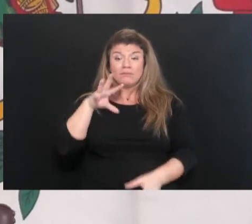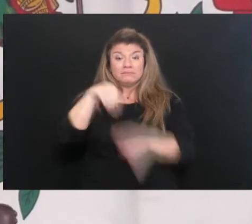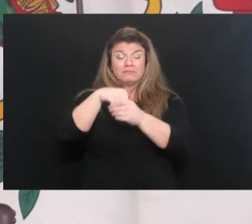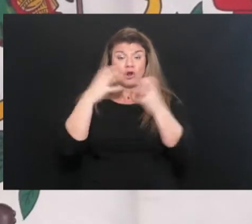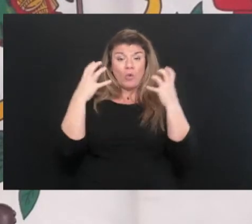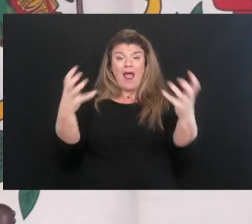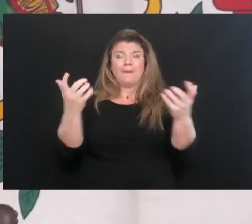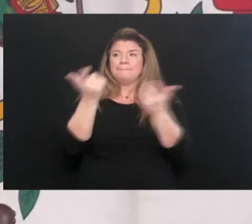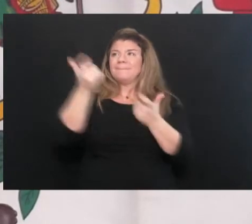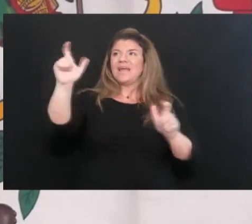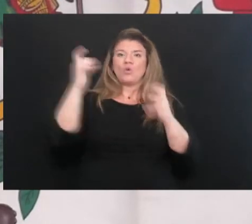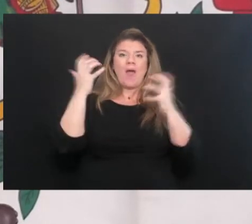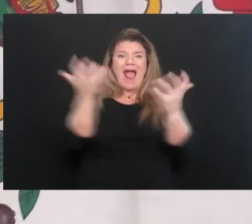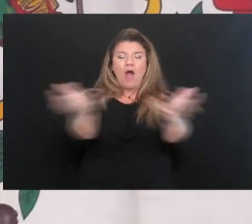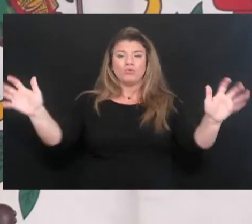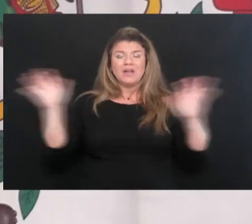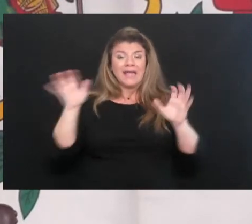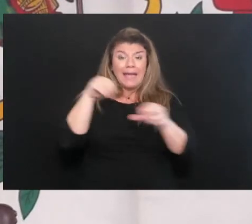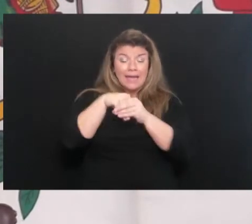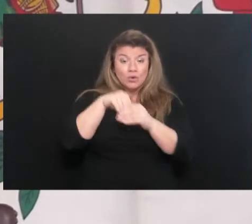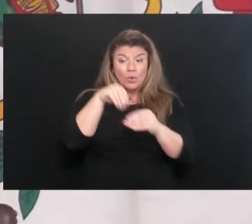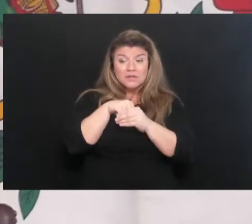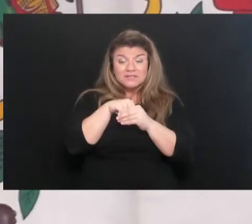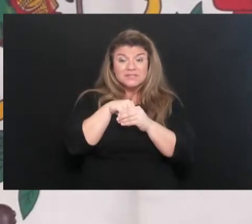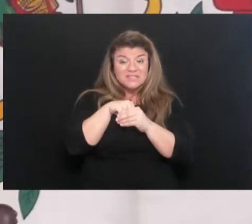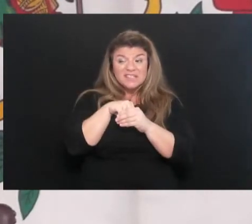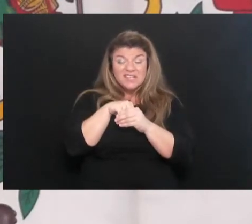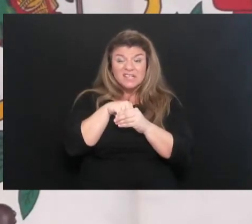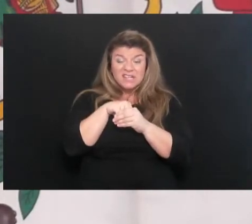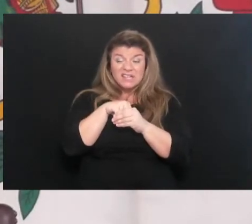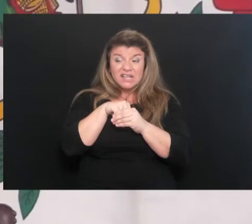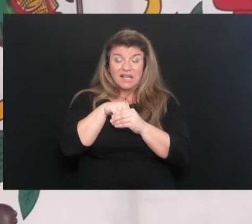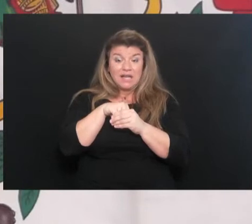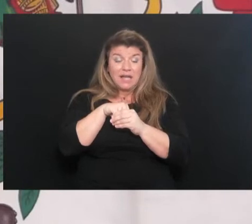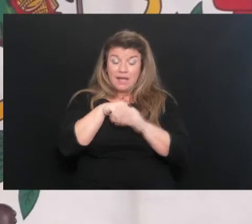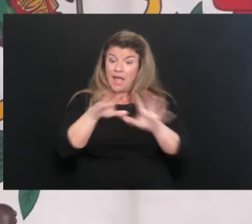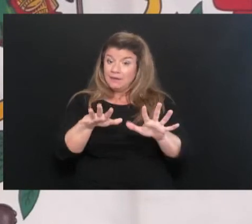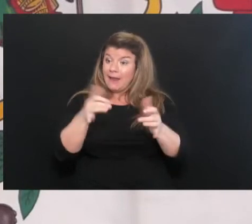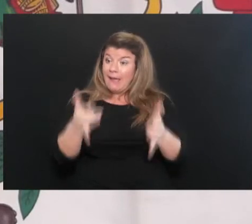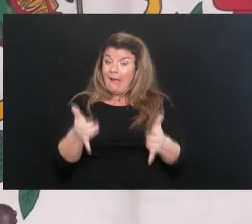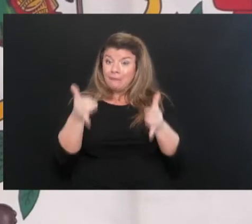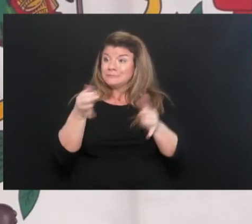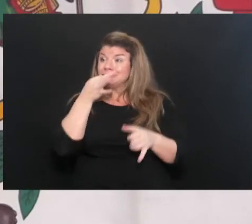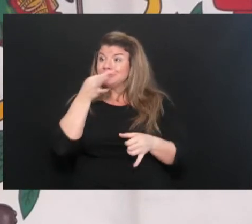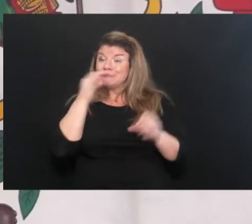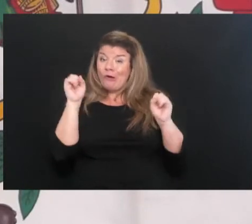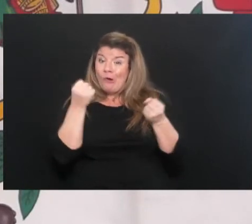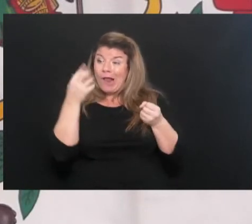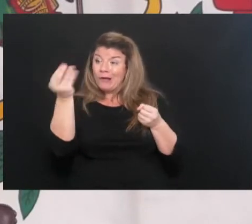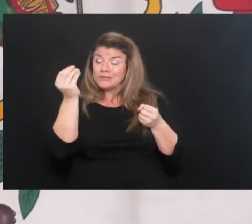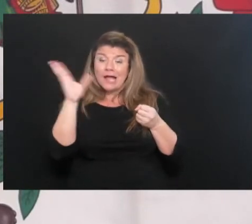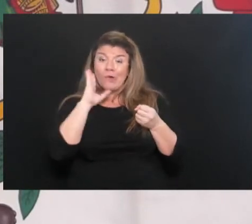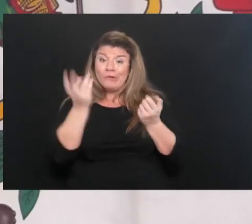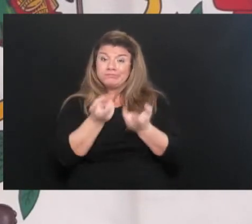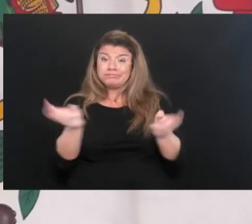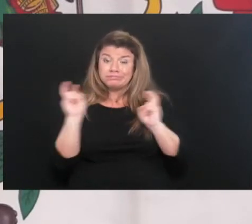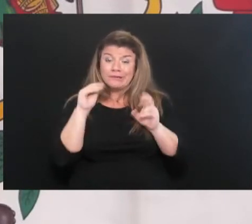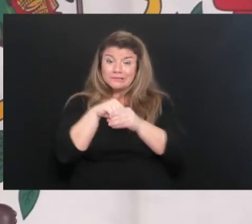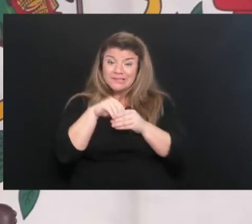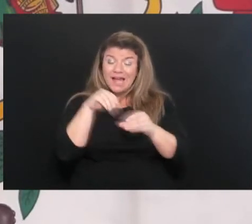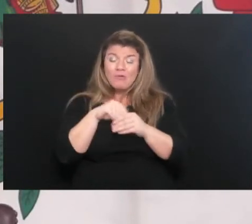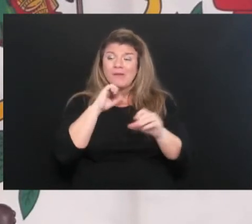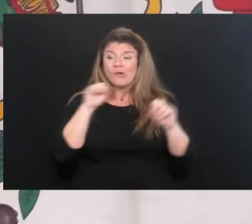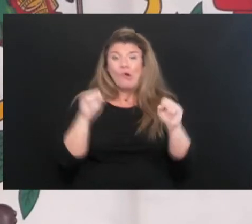people, a big crowd of people, indoors, and most people are going to be indoors before long because it is going to get colder and it's going to